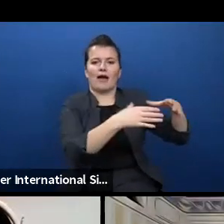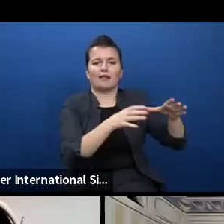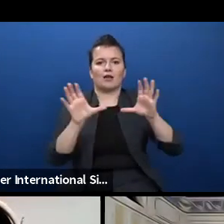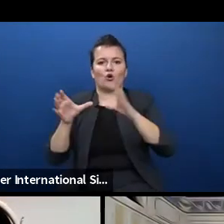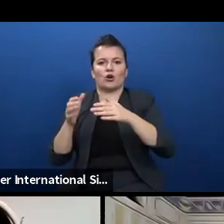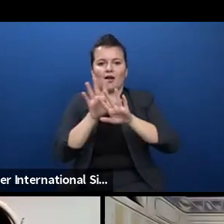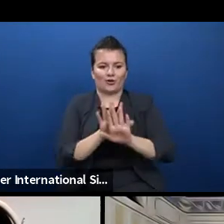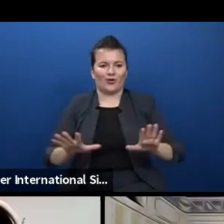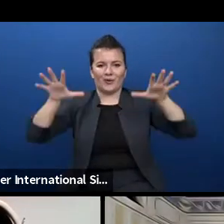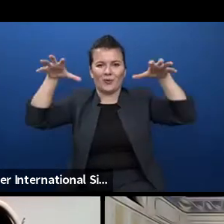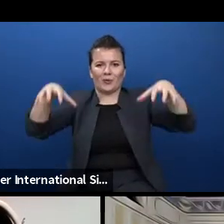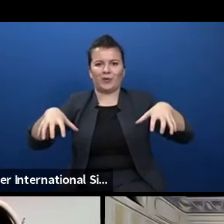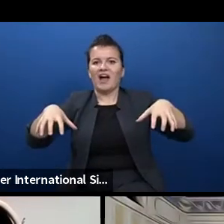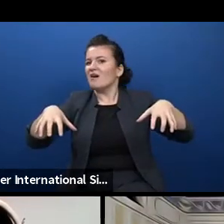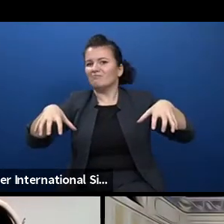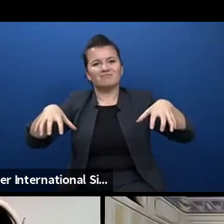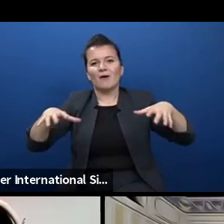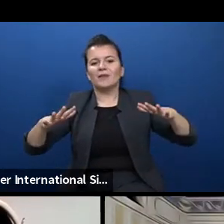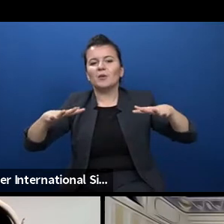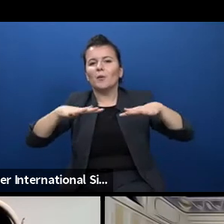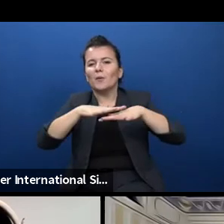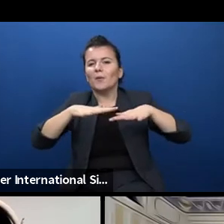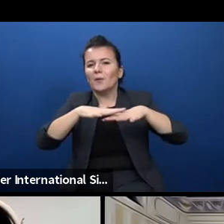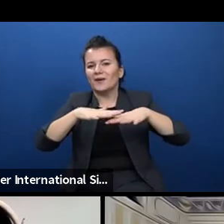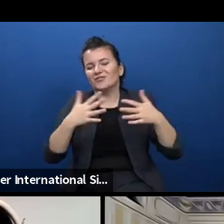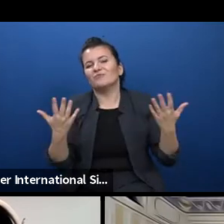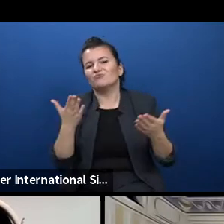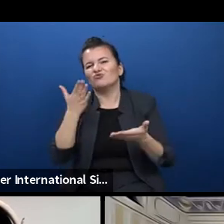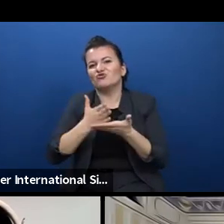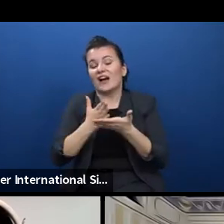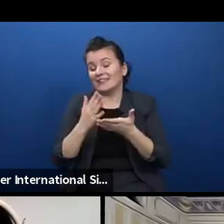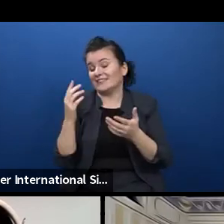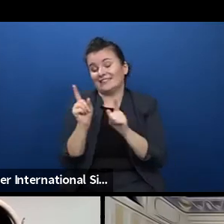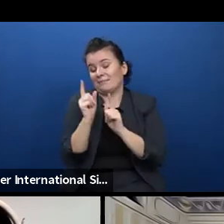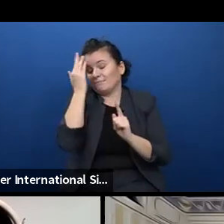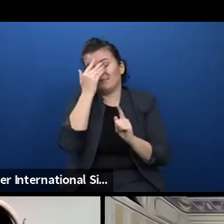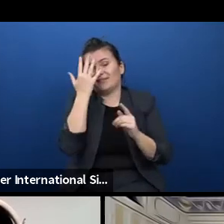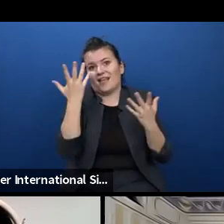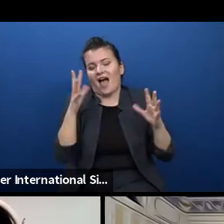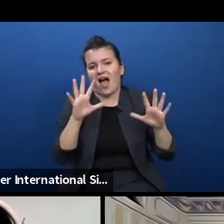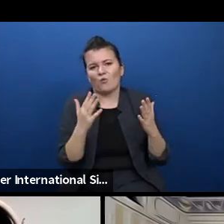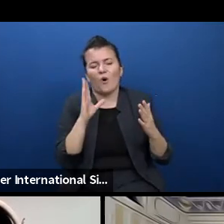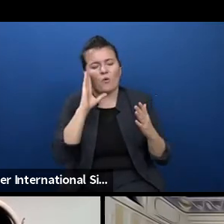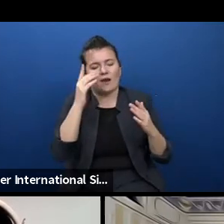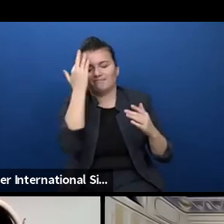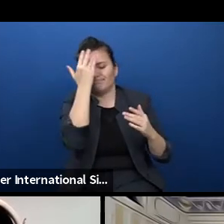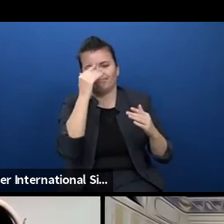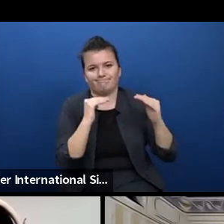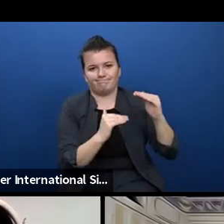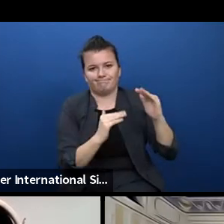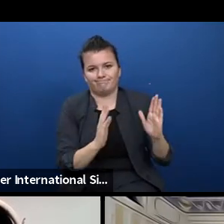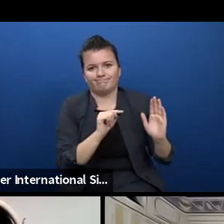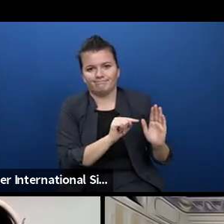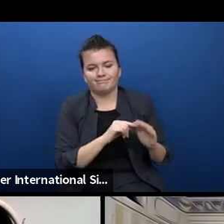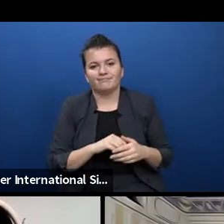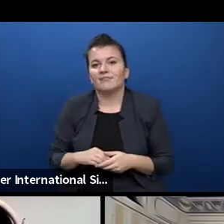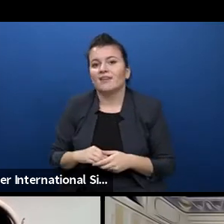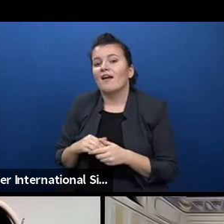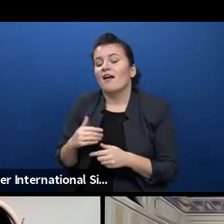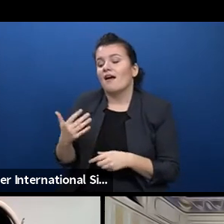that aspect that you mentioned. Okay, and a very last question here from the Association of